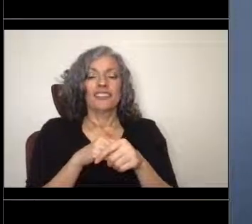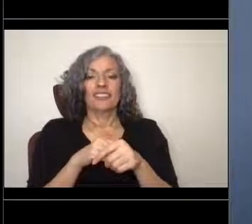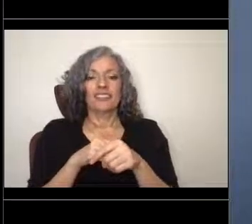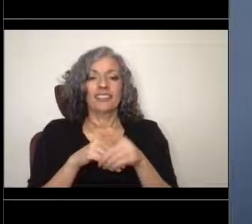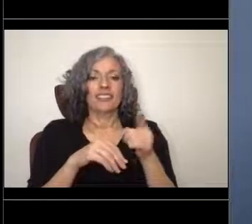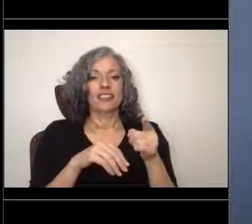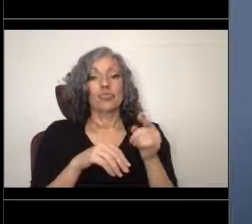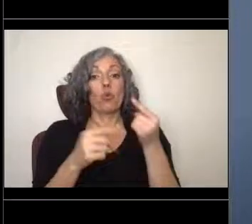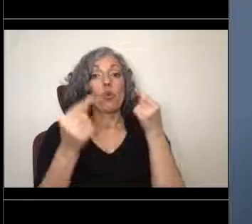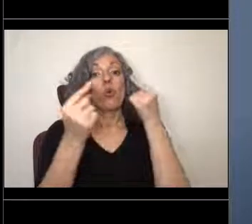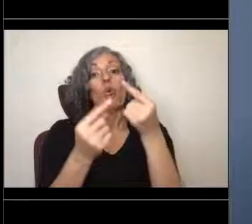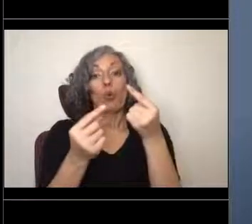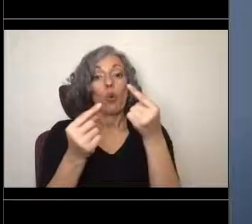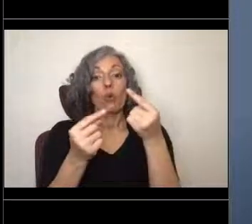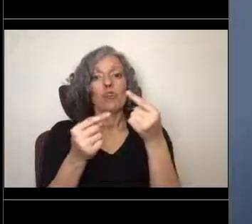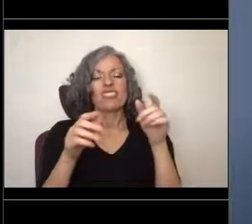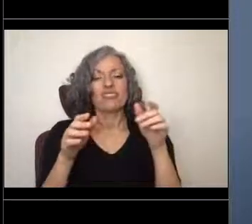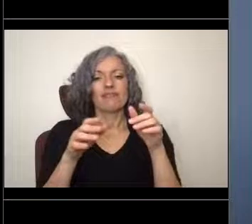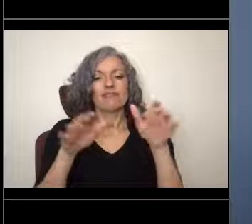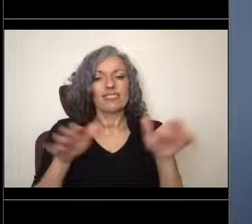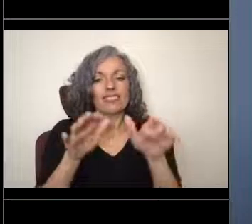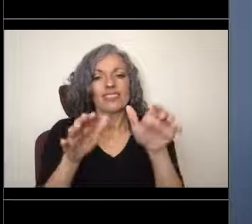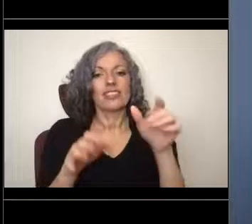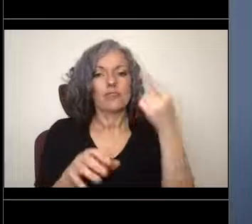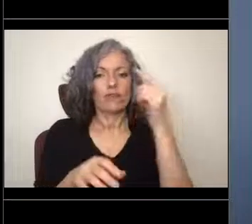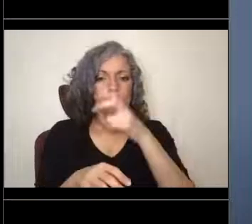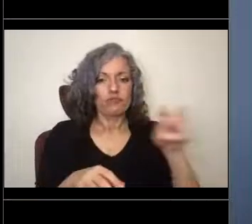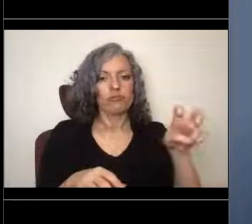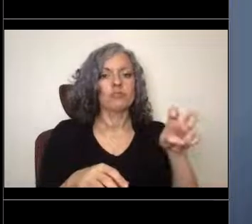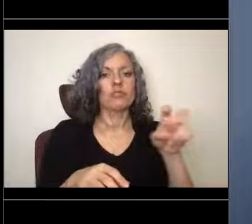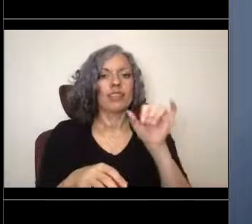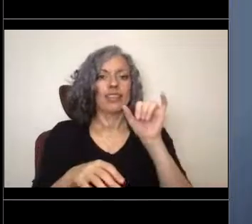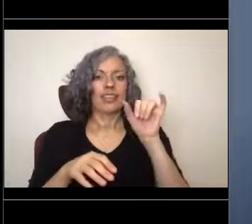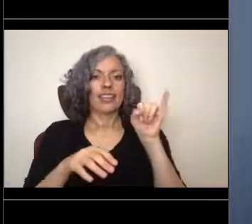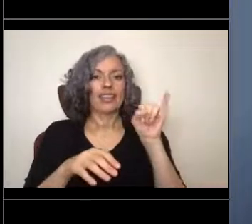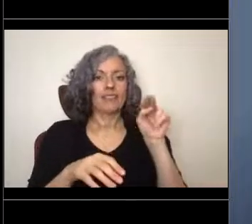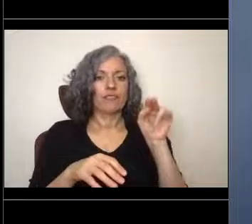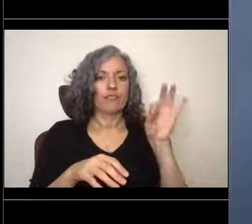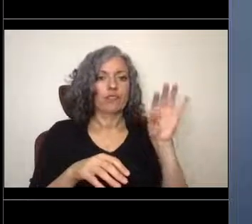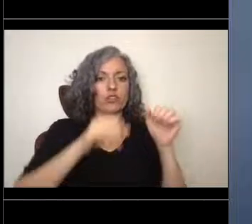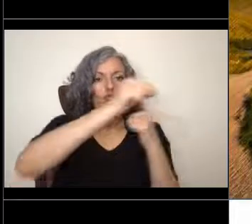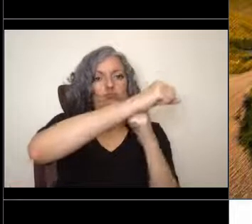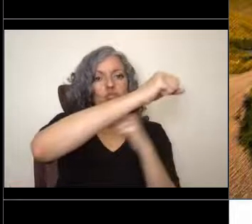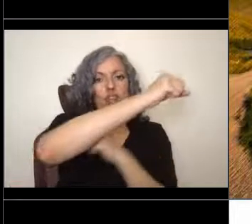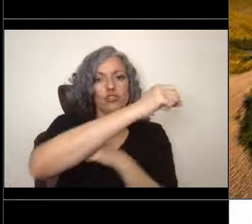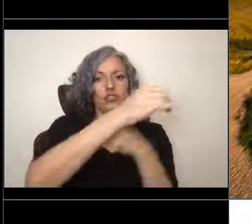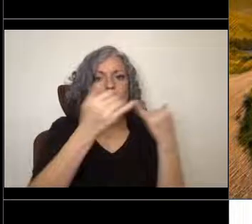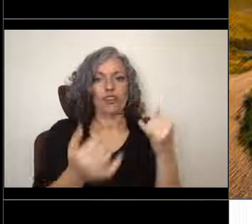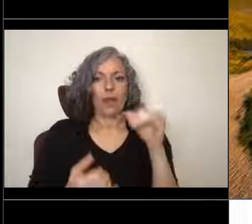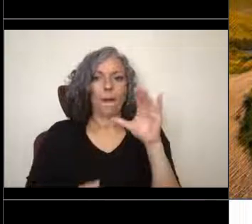of the Climate Action Plan for Transportation Infrastructure. So with that, I will turn it over to Marlon.